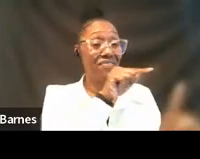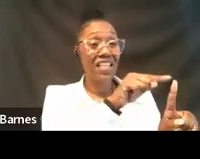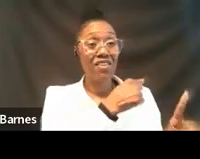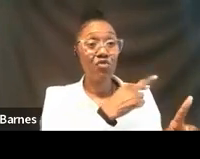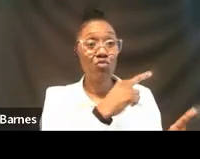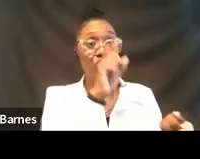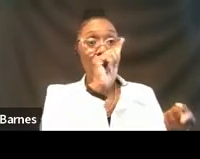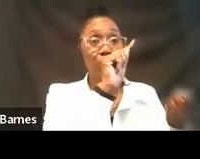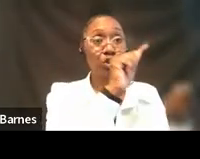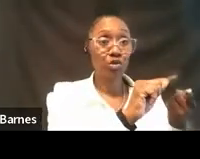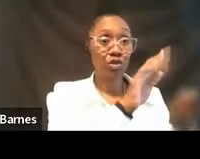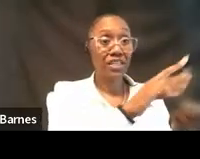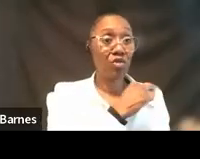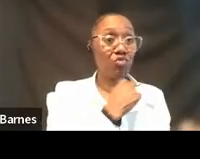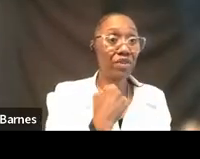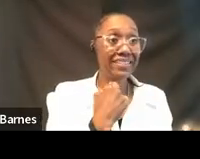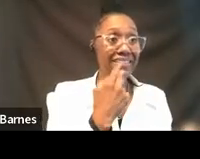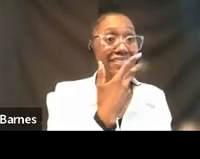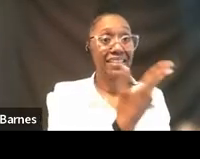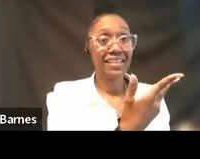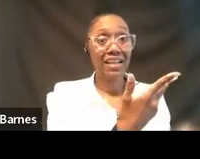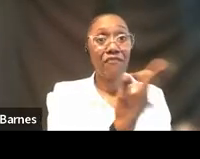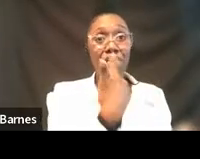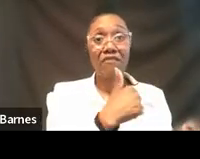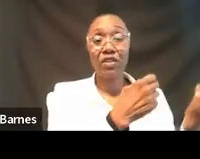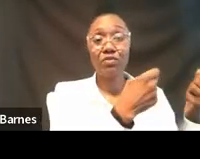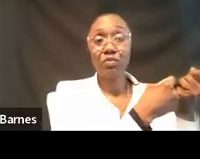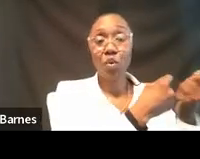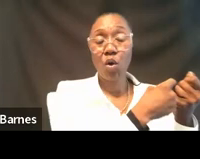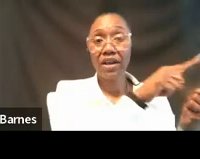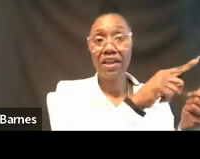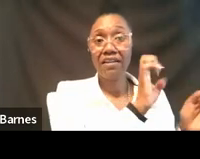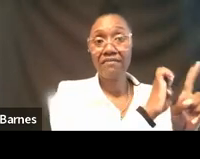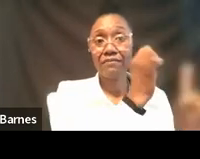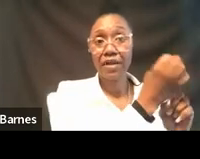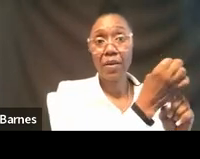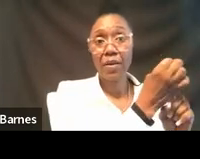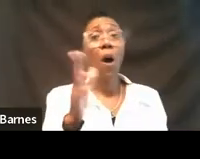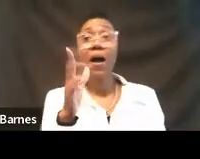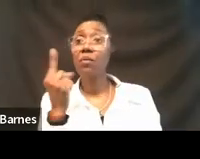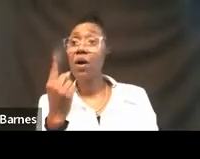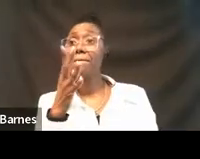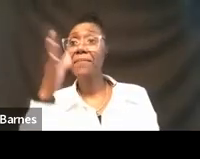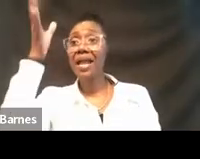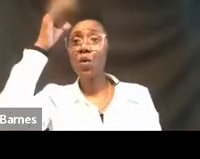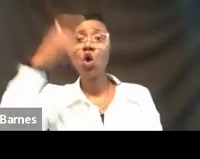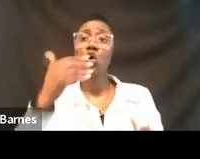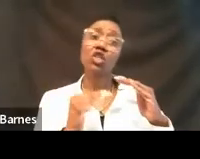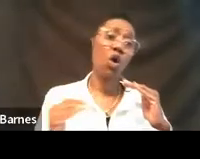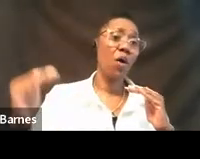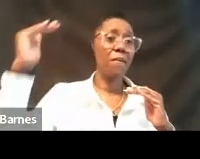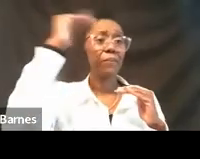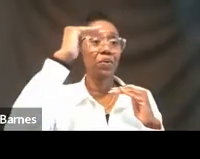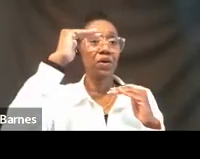supportive environments, or if they've mitigated their risk by having a parent who is going above and beyond, or if the risk has been mitigated